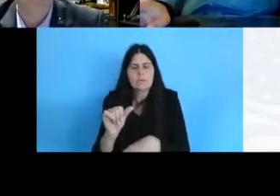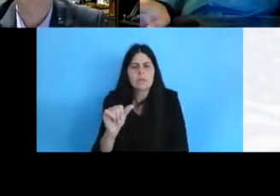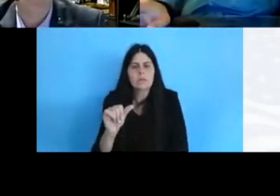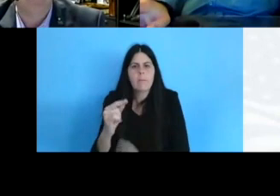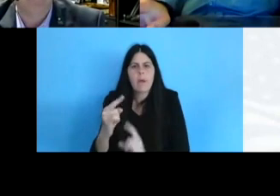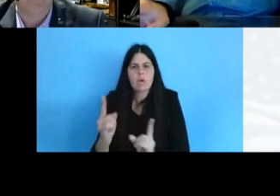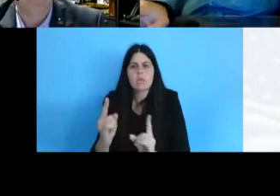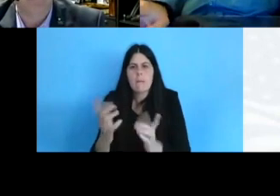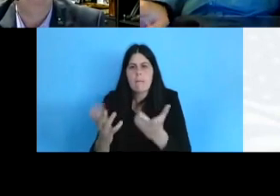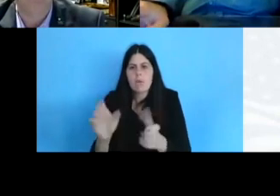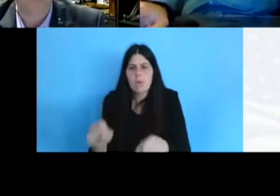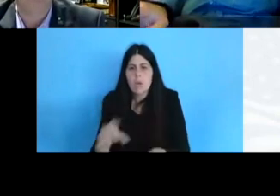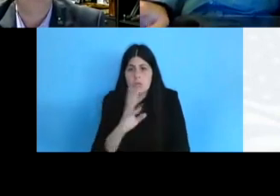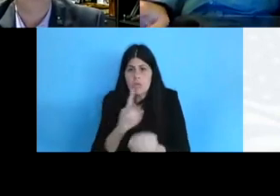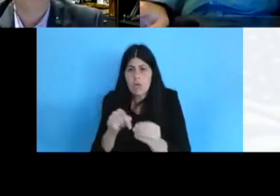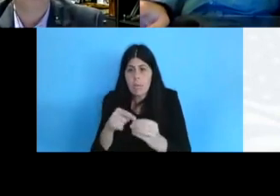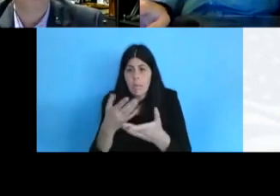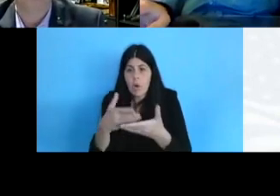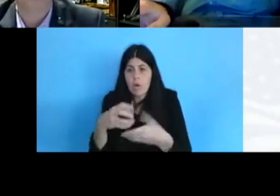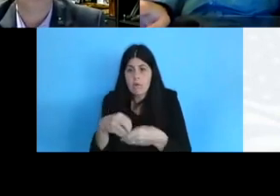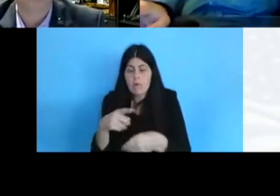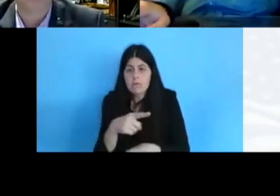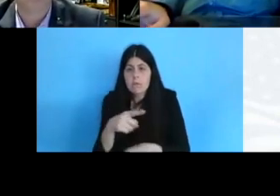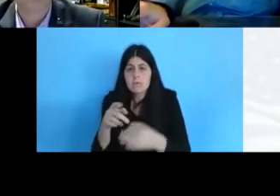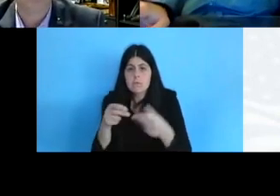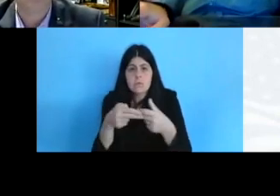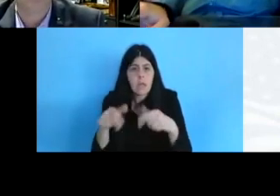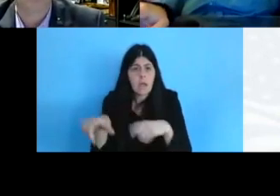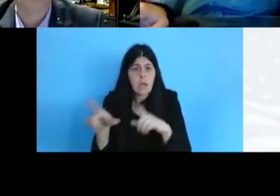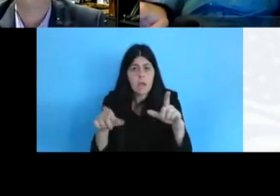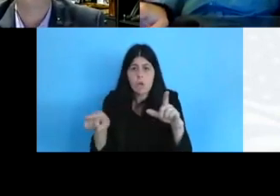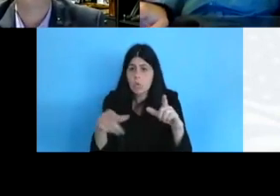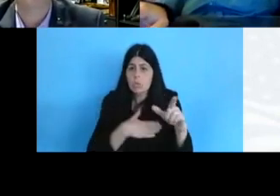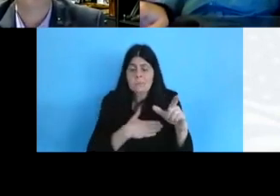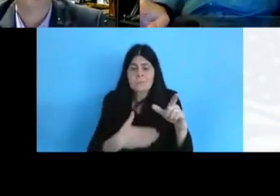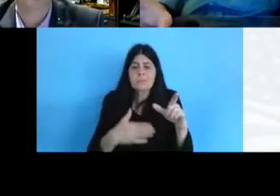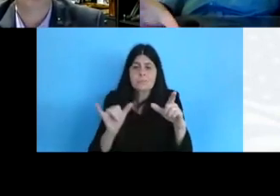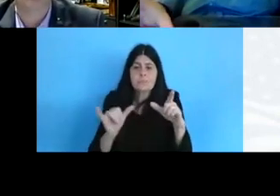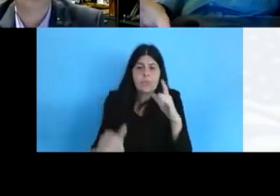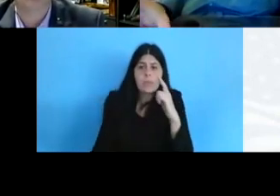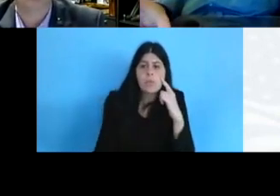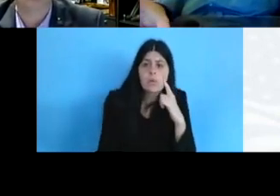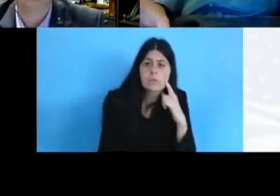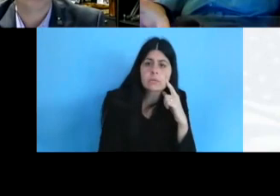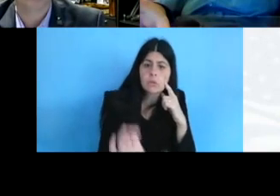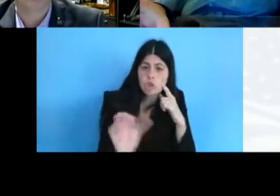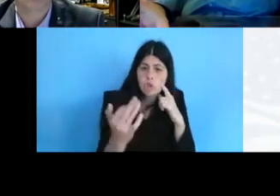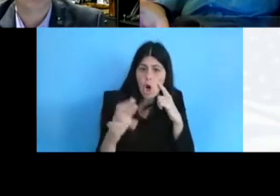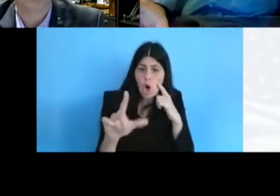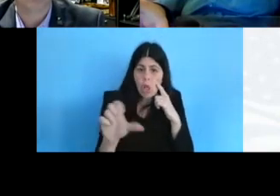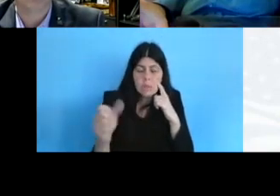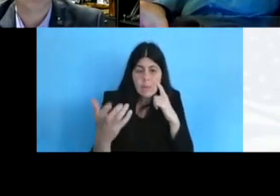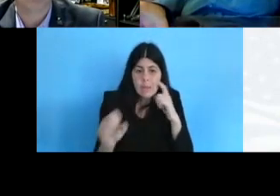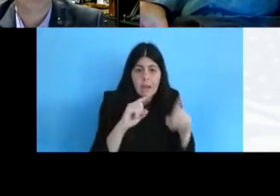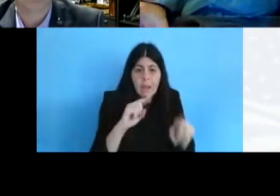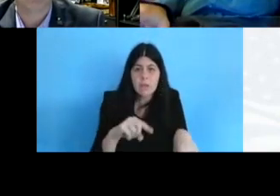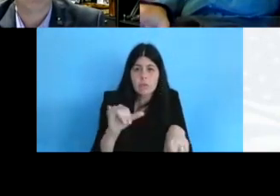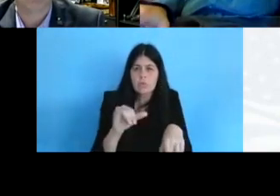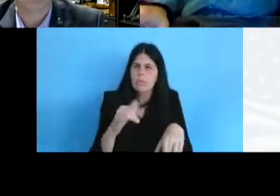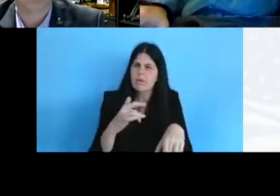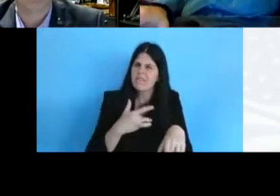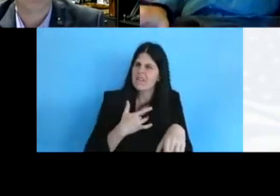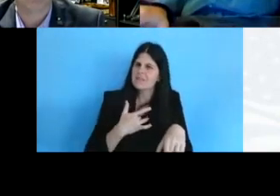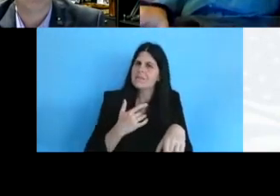to speak to as a part of this slide. You, Charles, or you, Billy, may also have some answers, but it seems to fit real nicely with where we